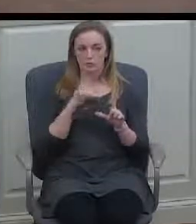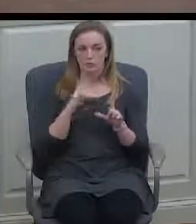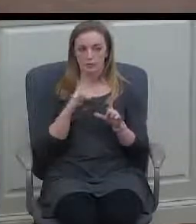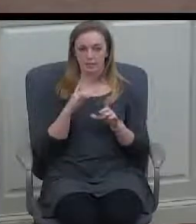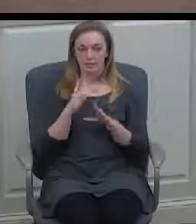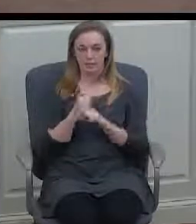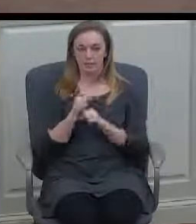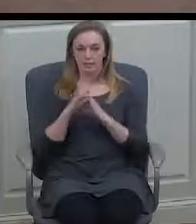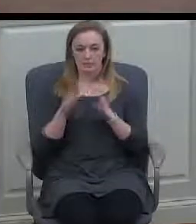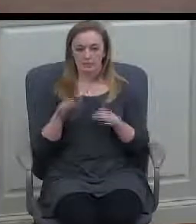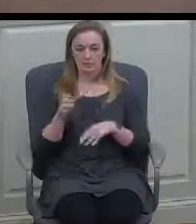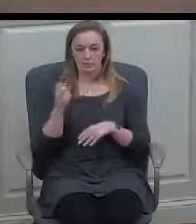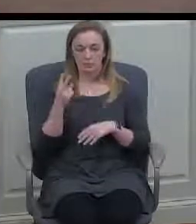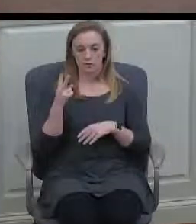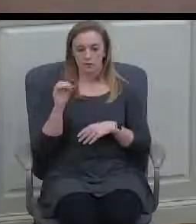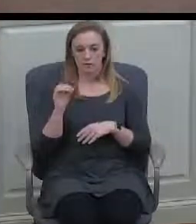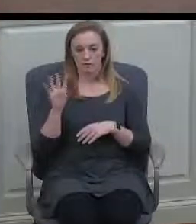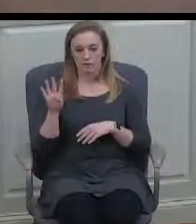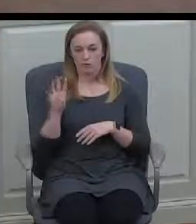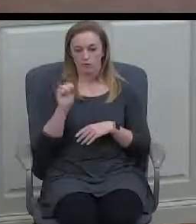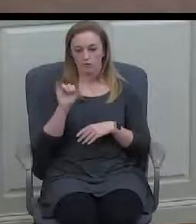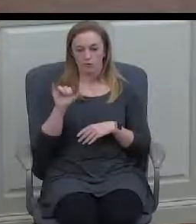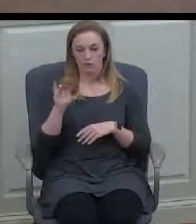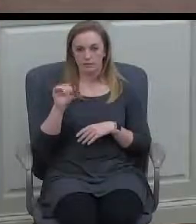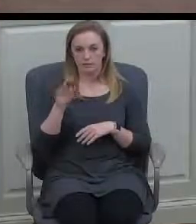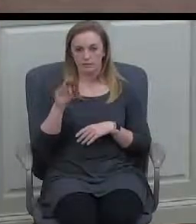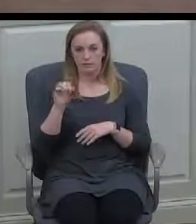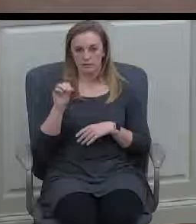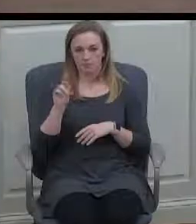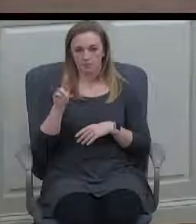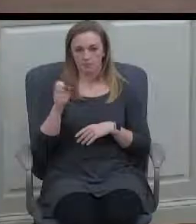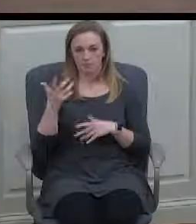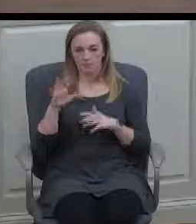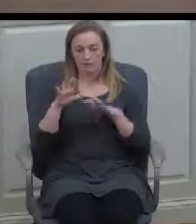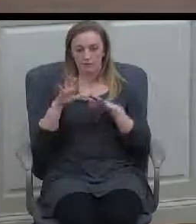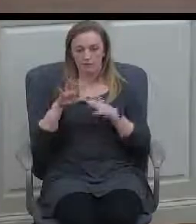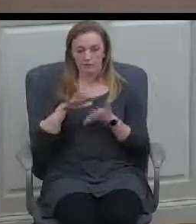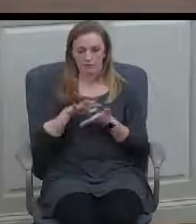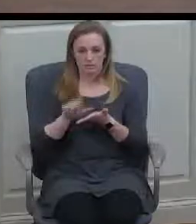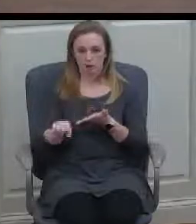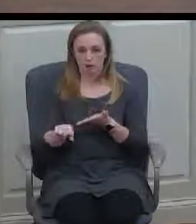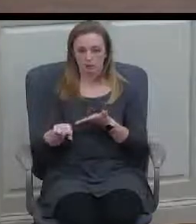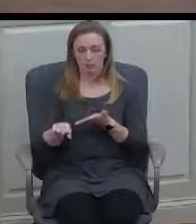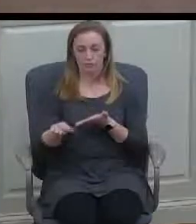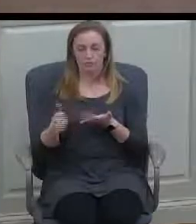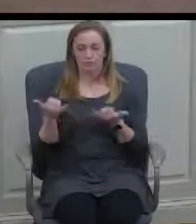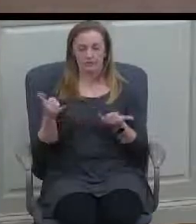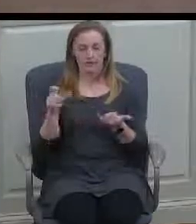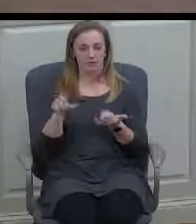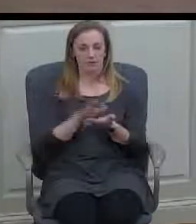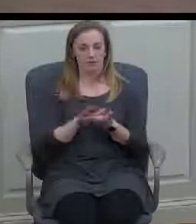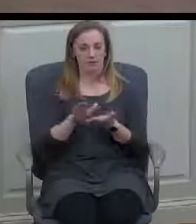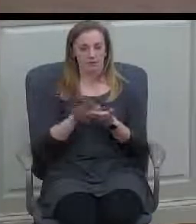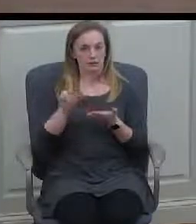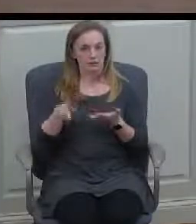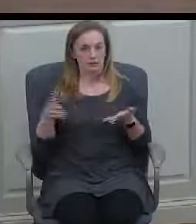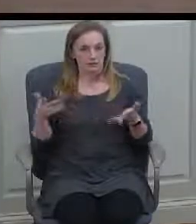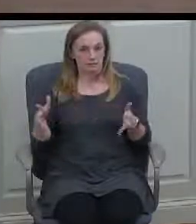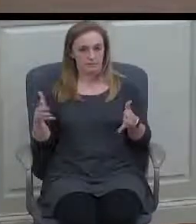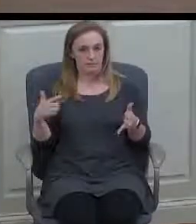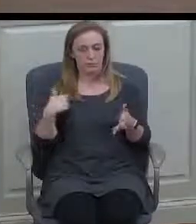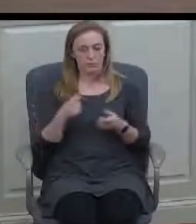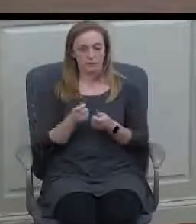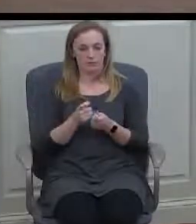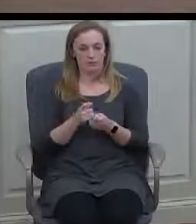at 1204 Sycamore demolished. And then we just got cleanup and stuff left to get that taken care of. We issued